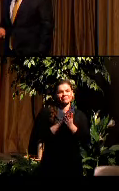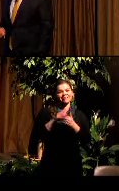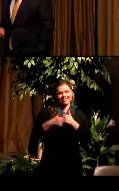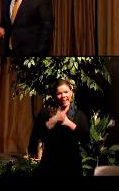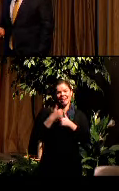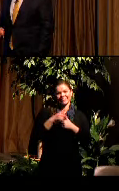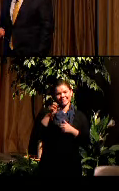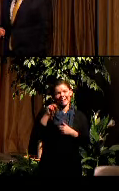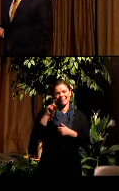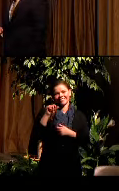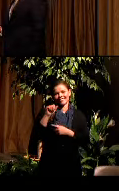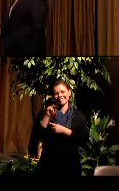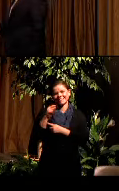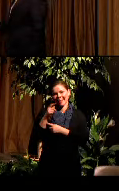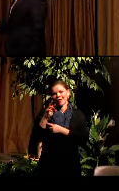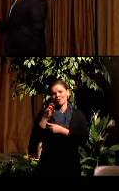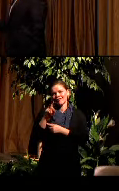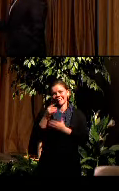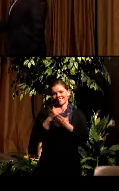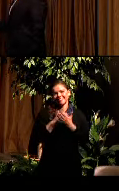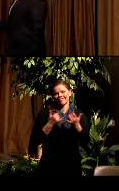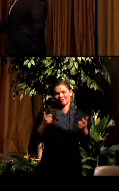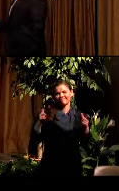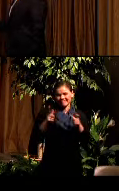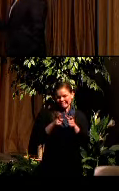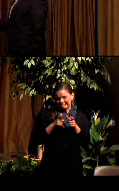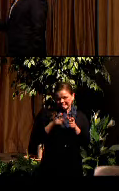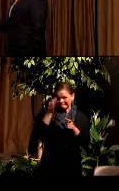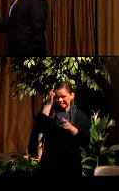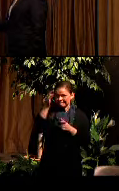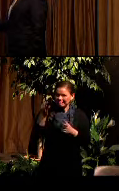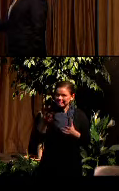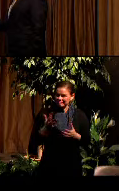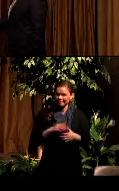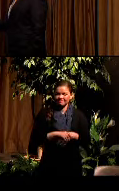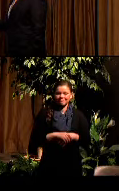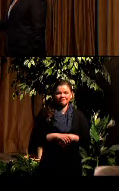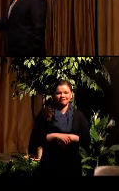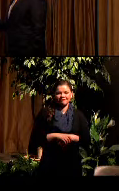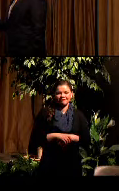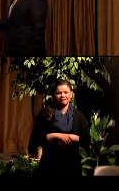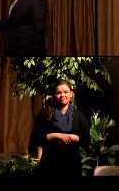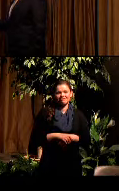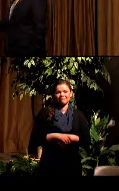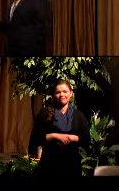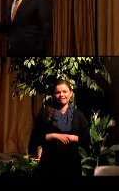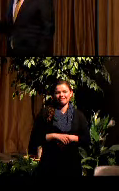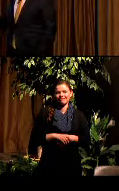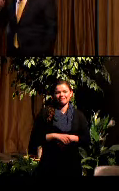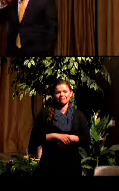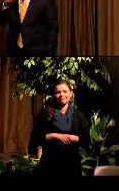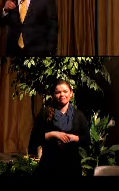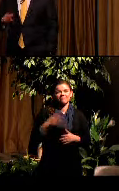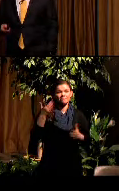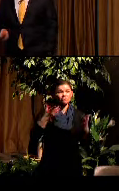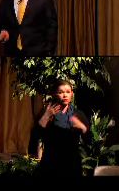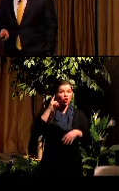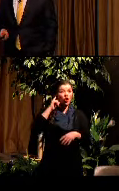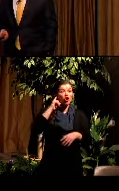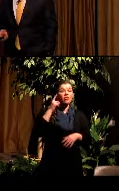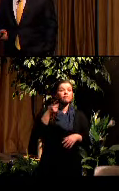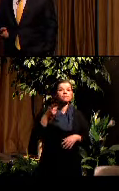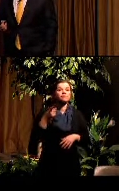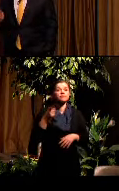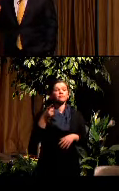list just a few months ago. It's a species, perhaps you've heard, it actually stops over in the Delaware Bay